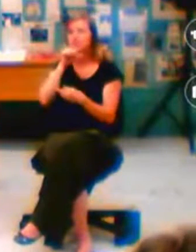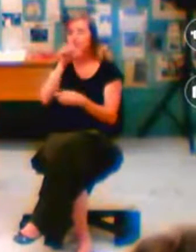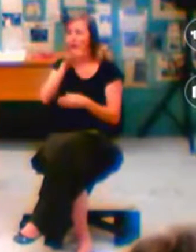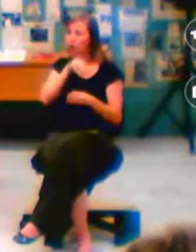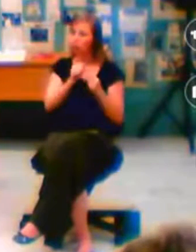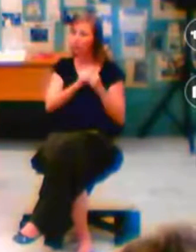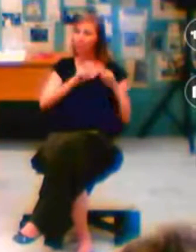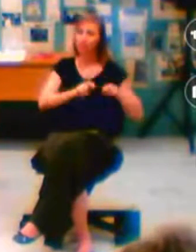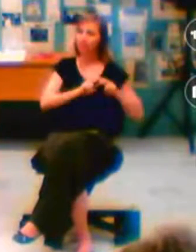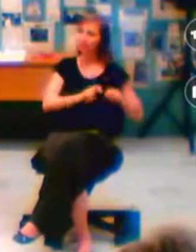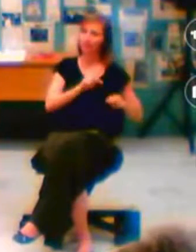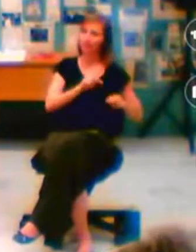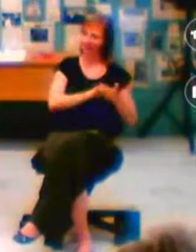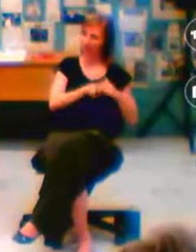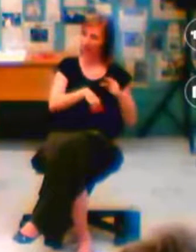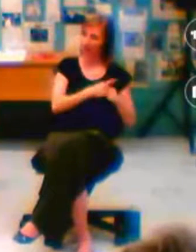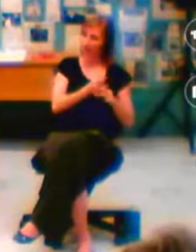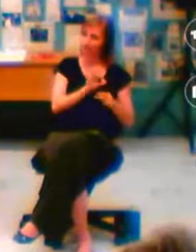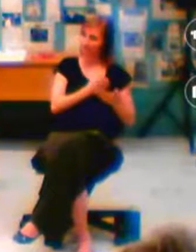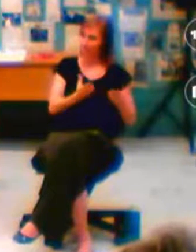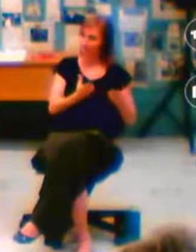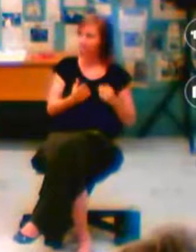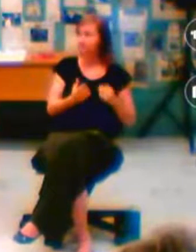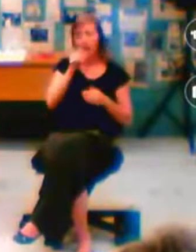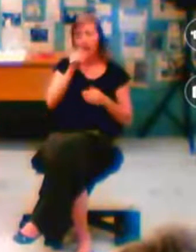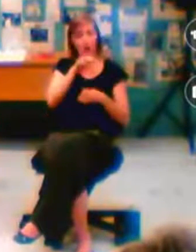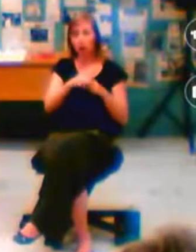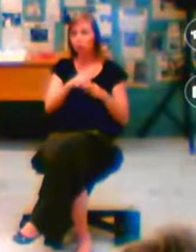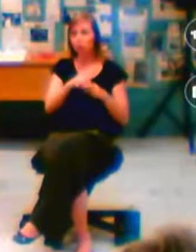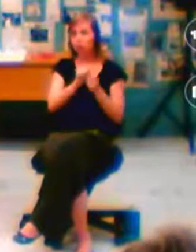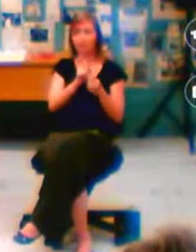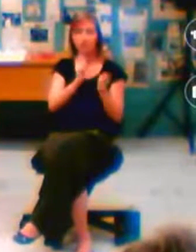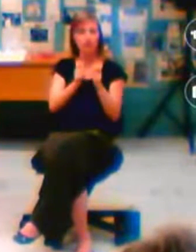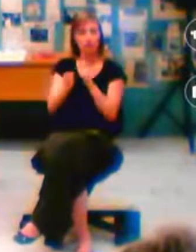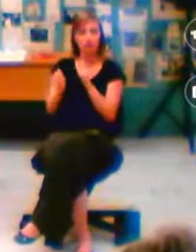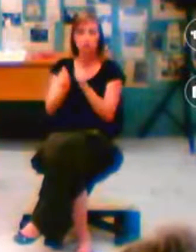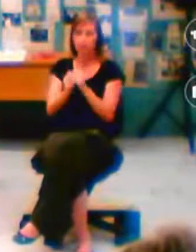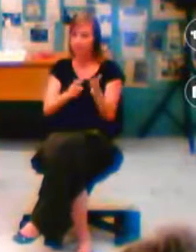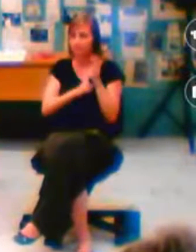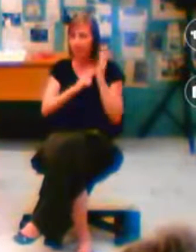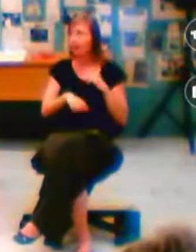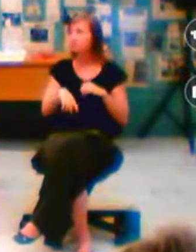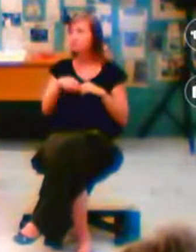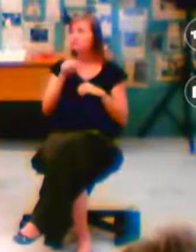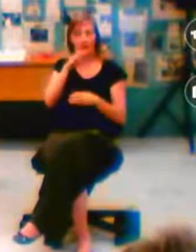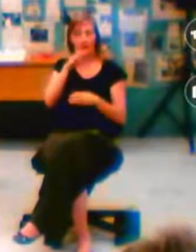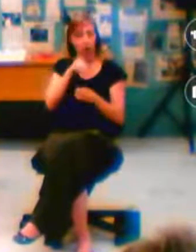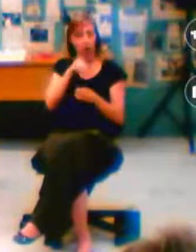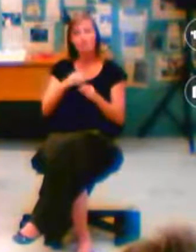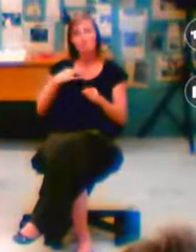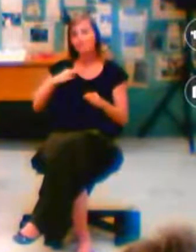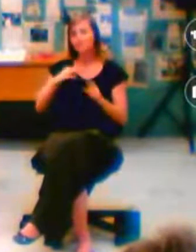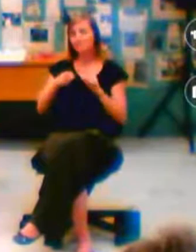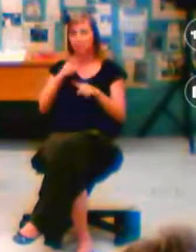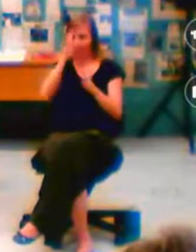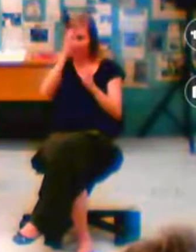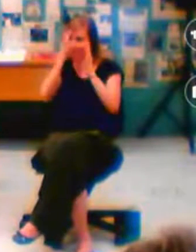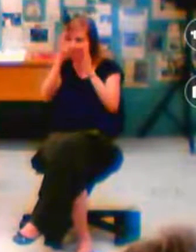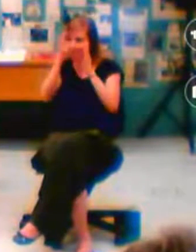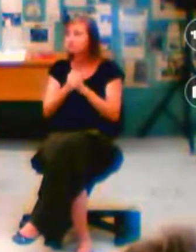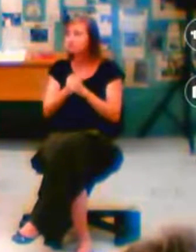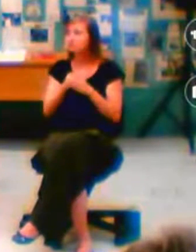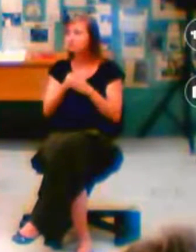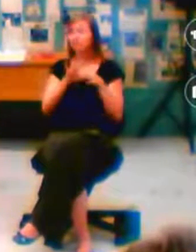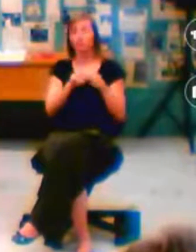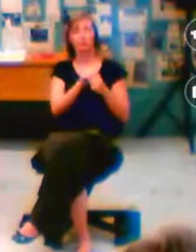bad, you're back at the end of the waiting list. Those are patient costs that are never included in these kinds of calculations. They